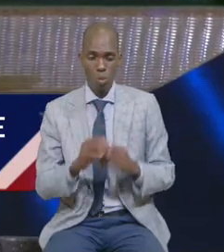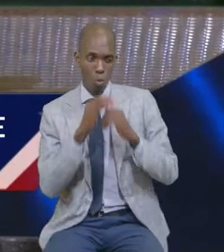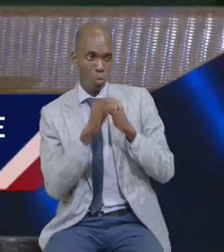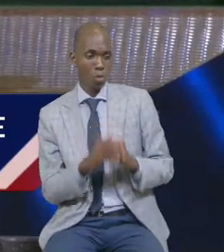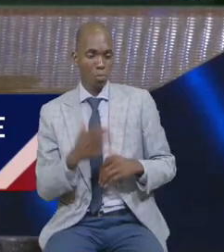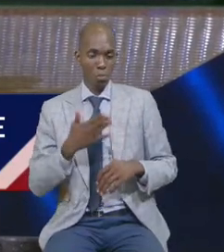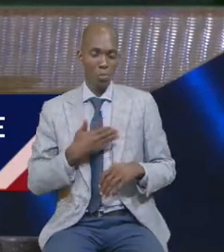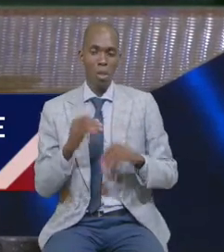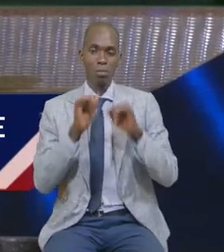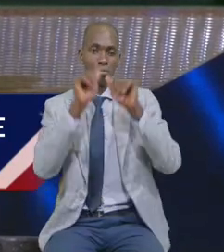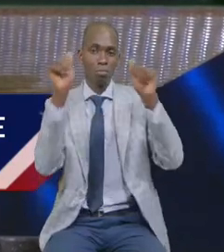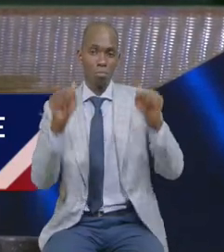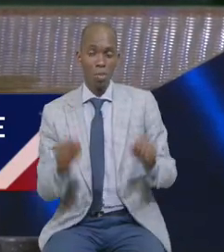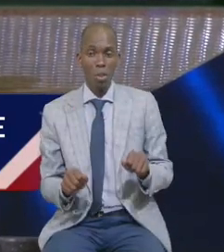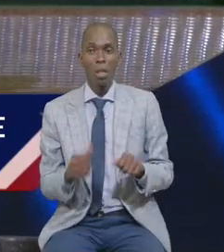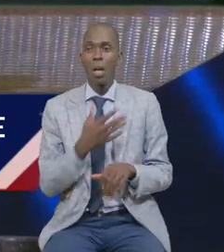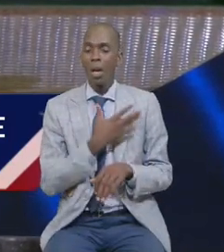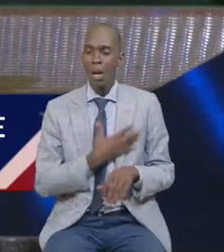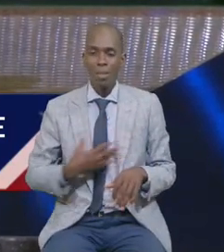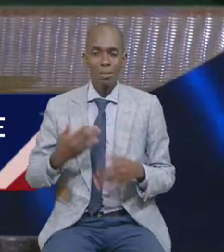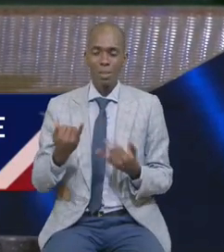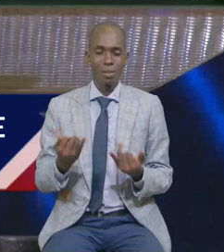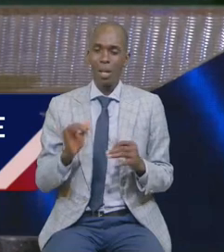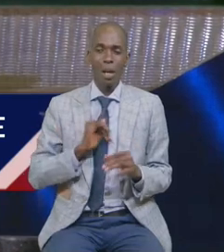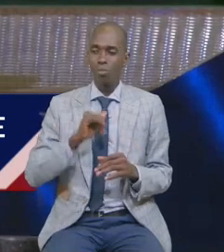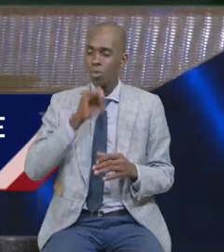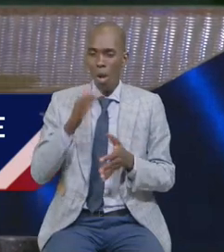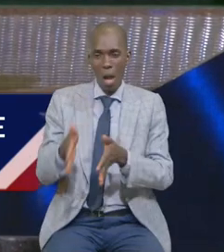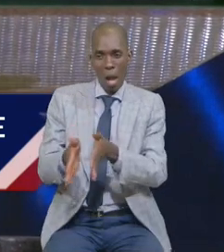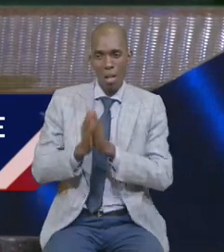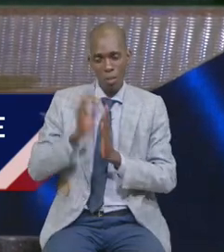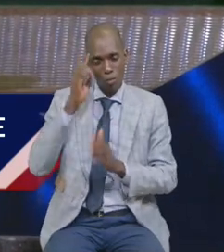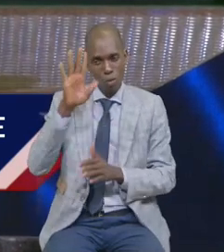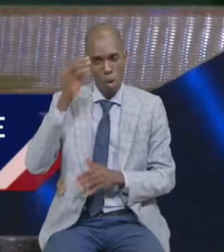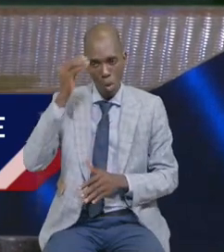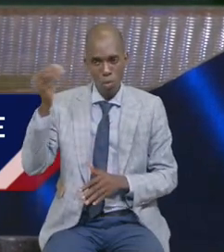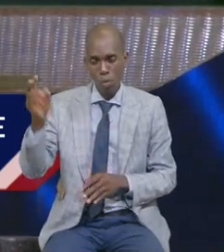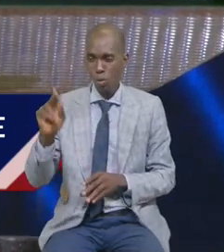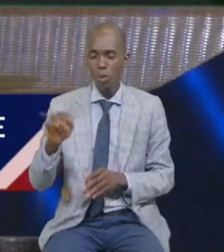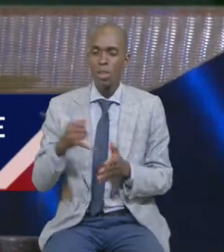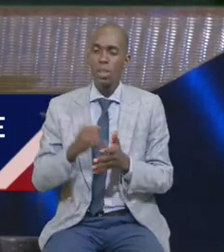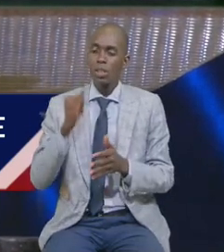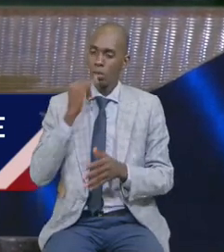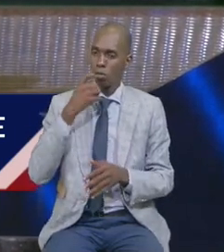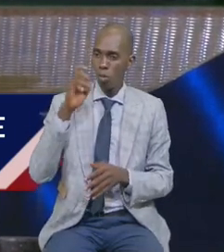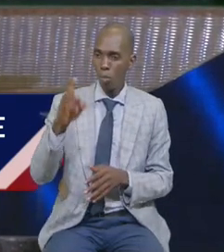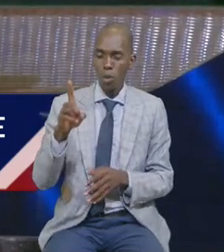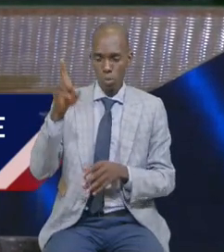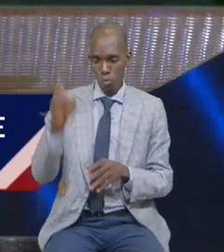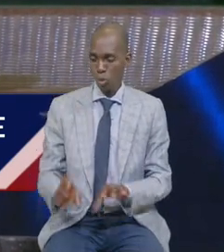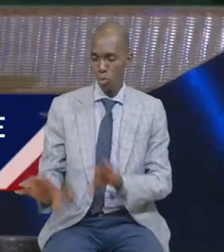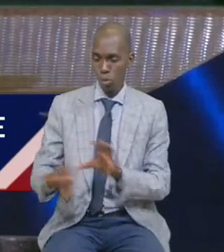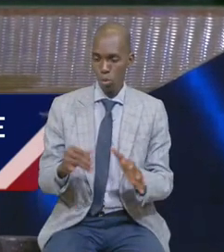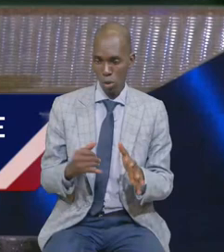argument, there is no kind of discussion about this, it's either you do or you don't do. If you